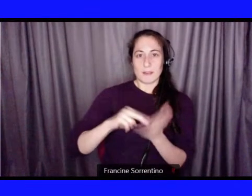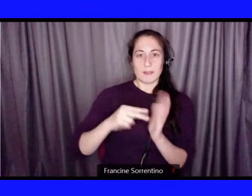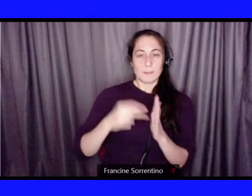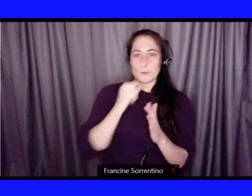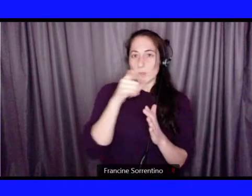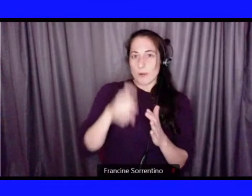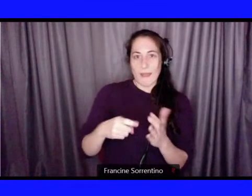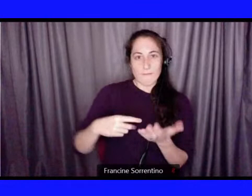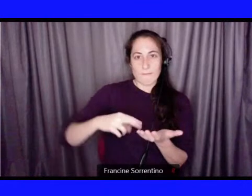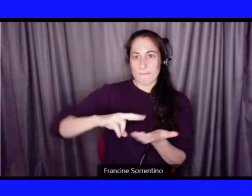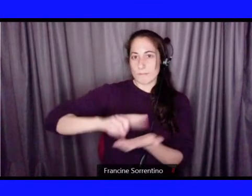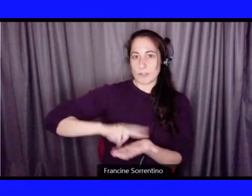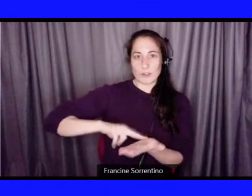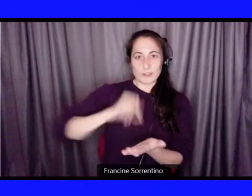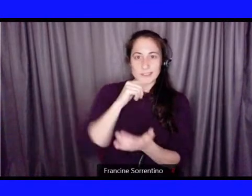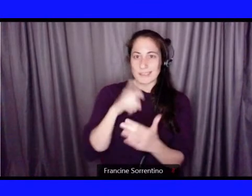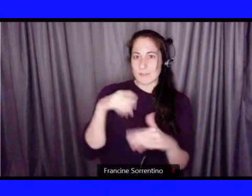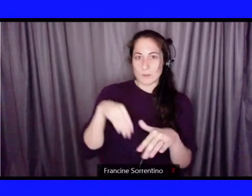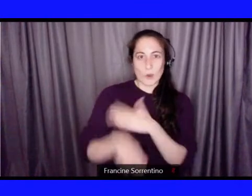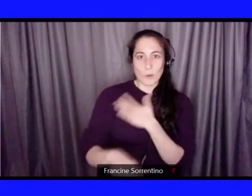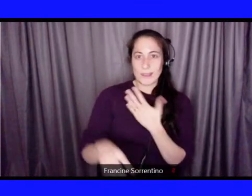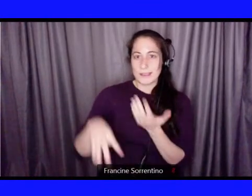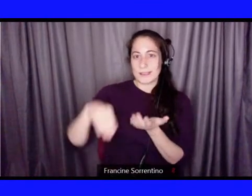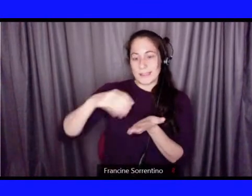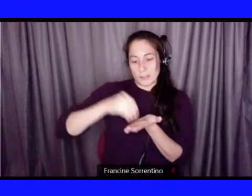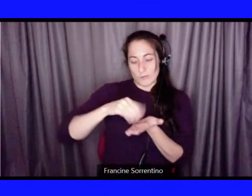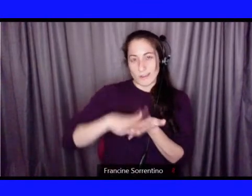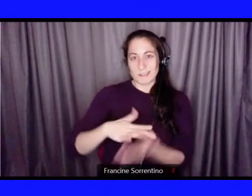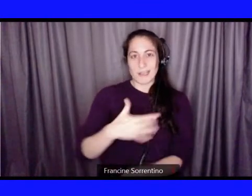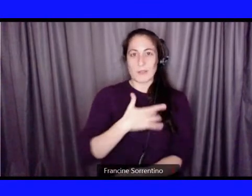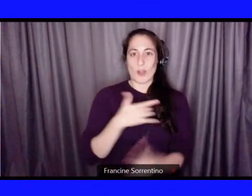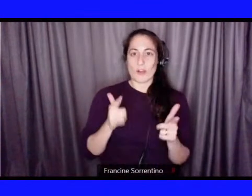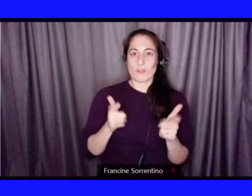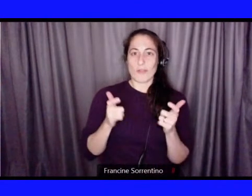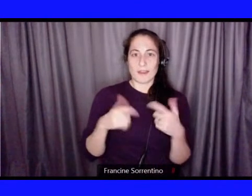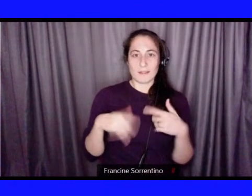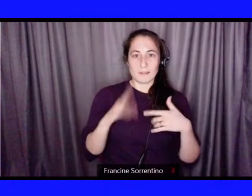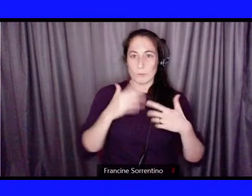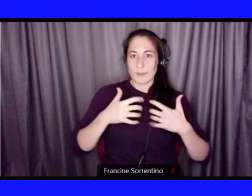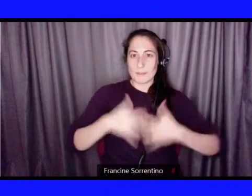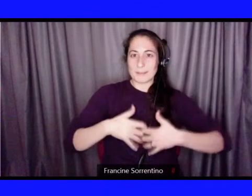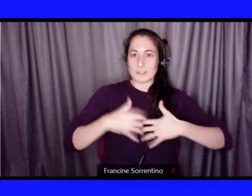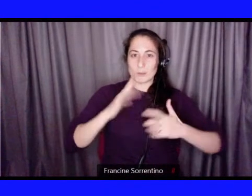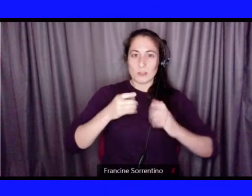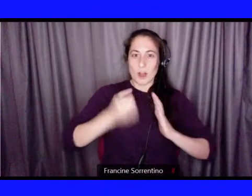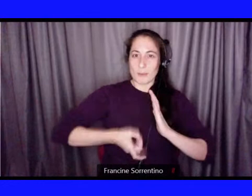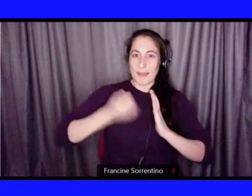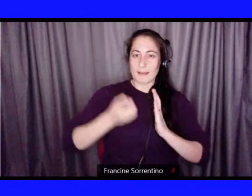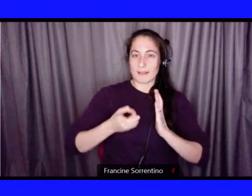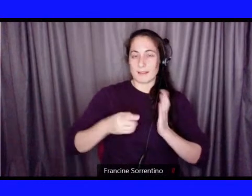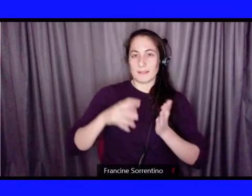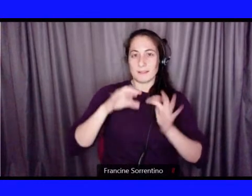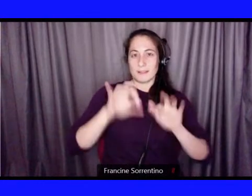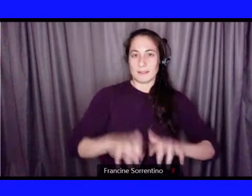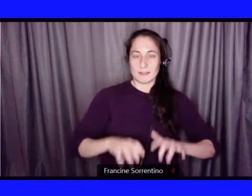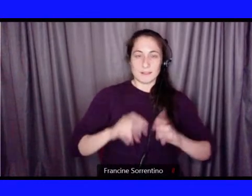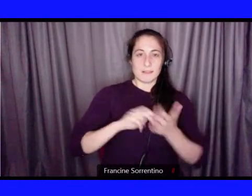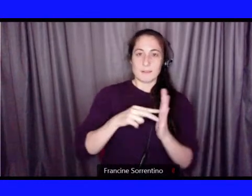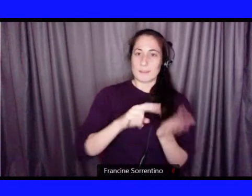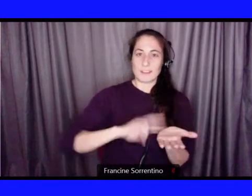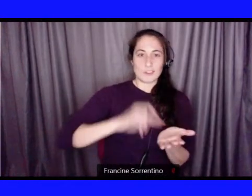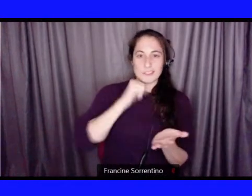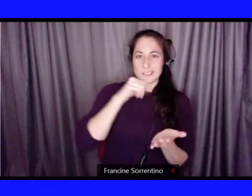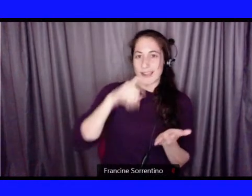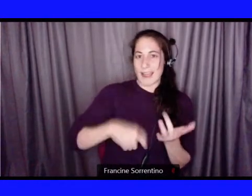decompensating patient based off of algorithms that you've developed, artificial intelligence, and then can actually alert the nurse and alert